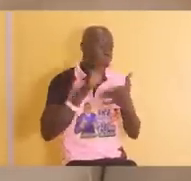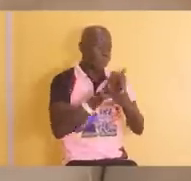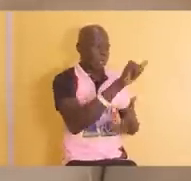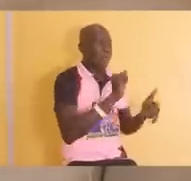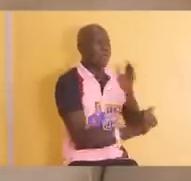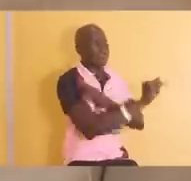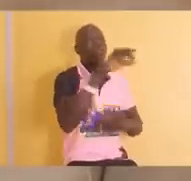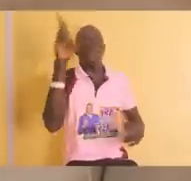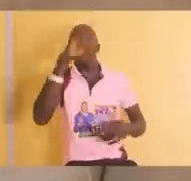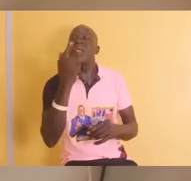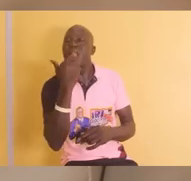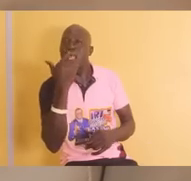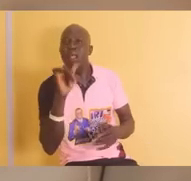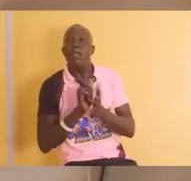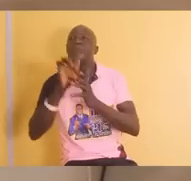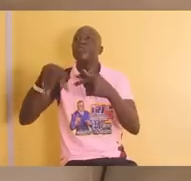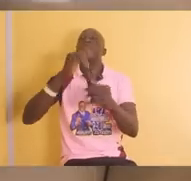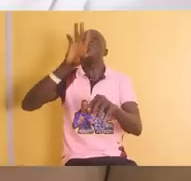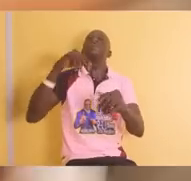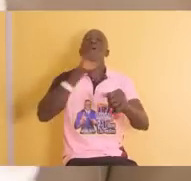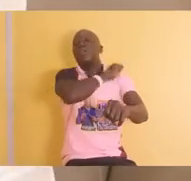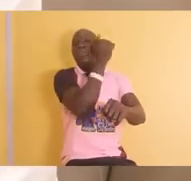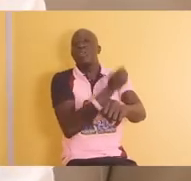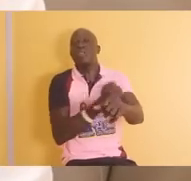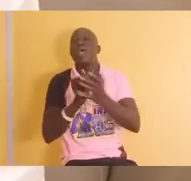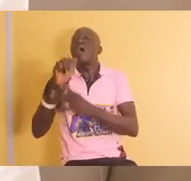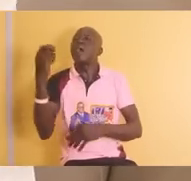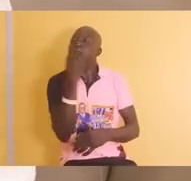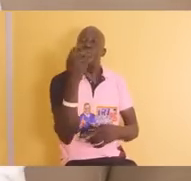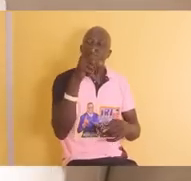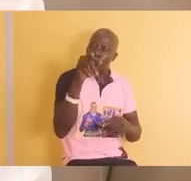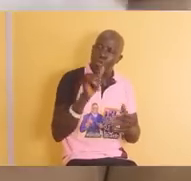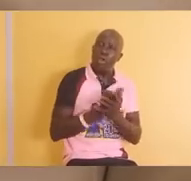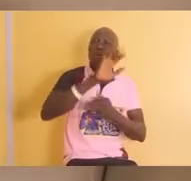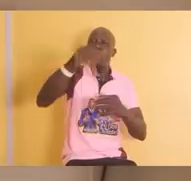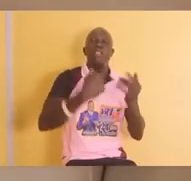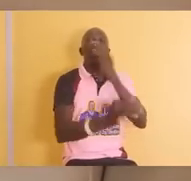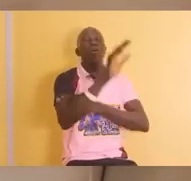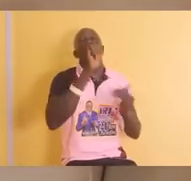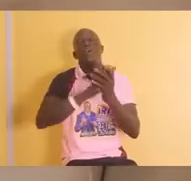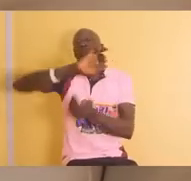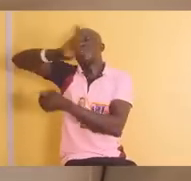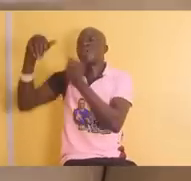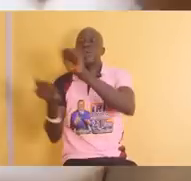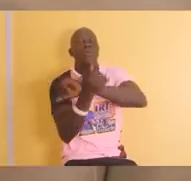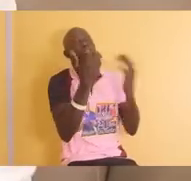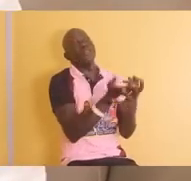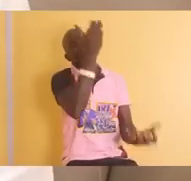believe olorun lo fi ahan mi god I use my tongue fi se ase mo wi fun yin aba mi to so ta ta di olorun